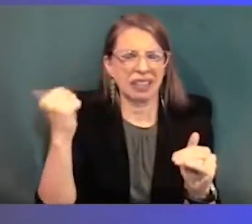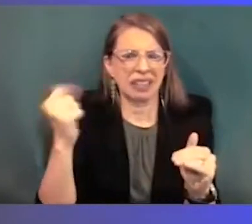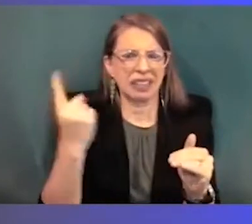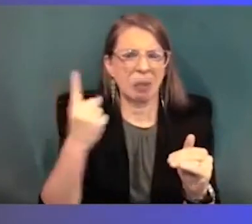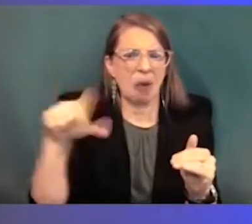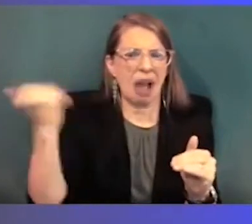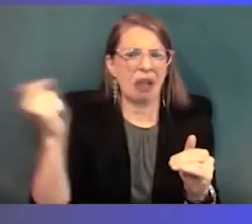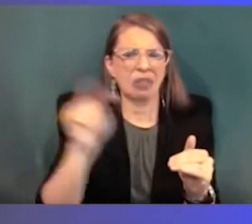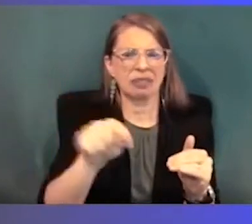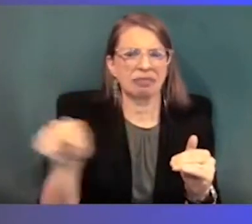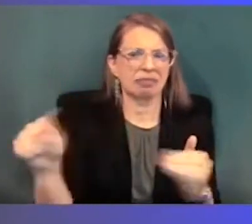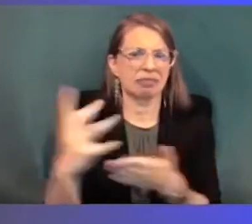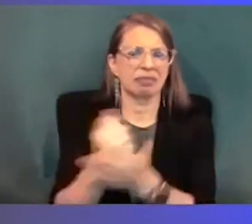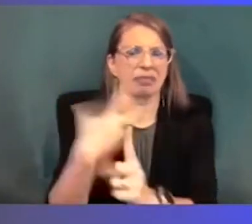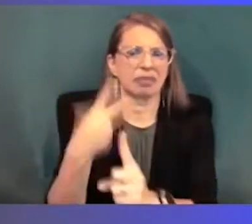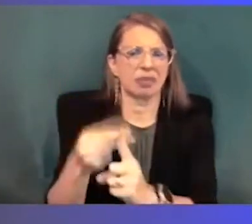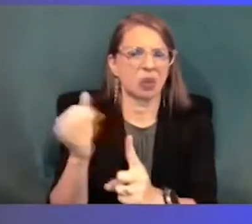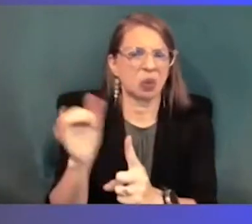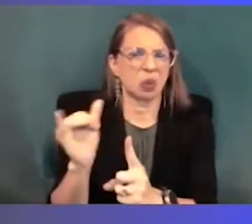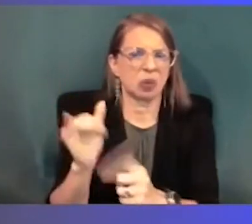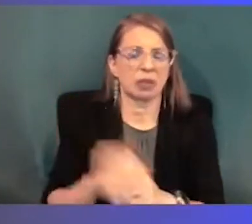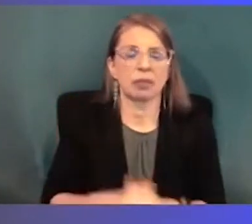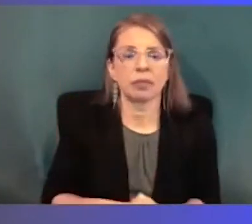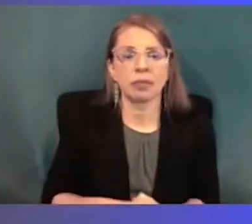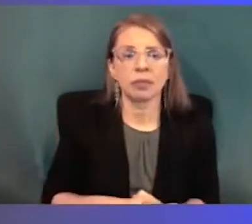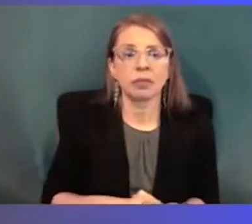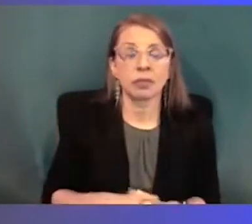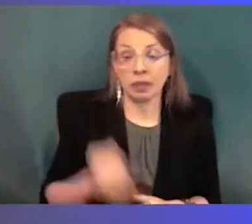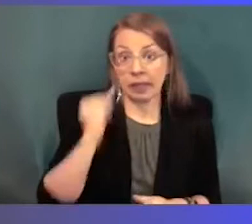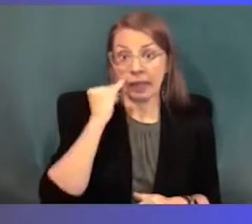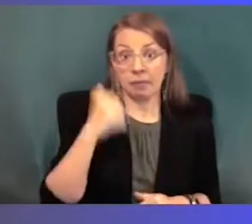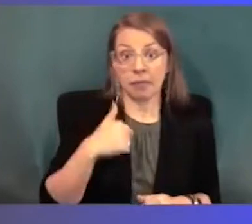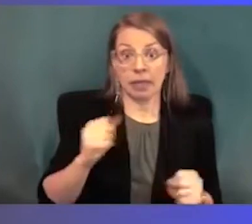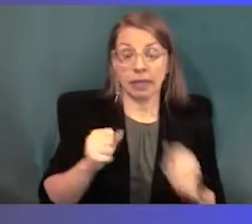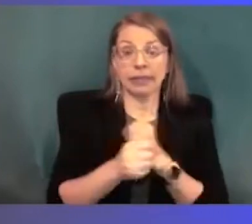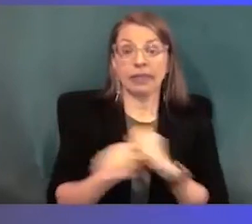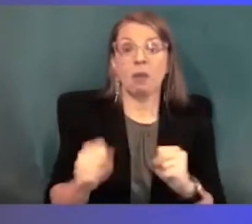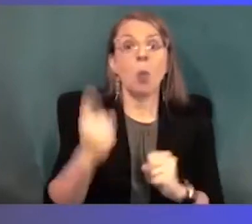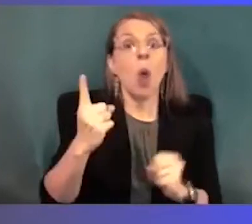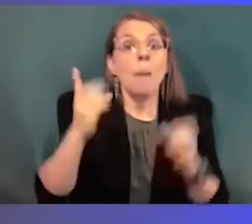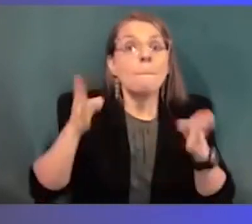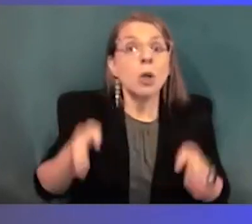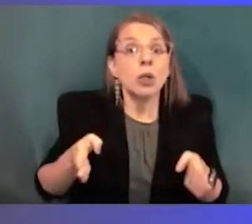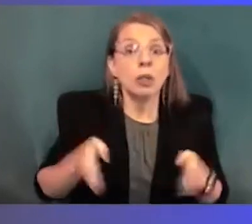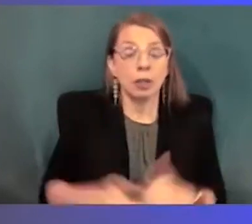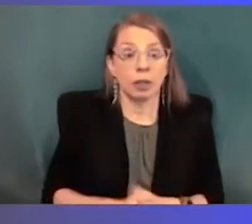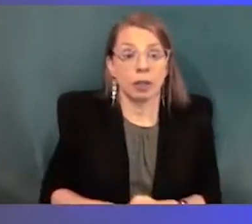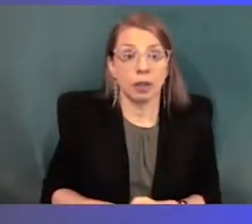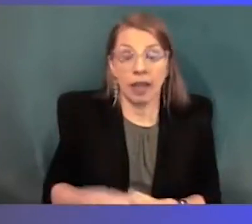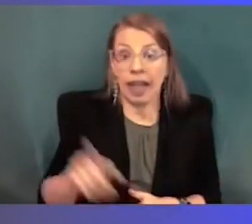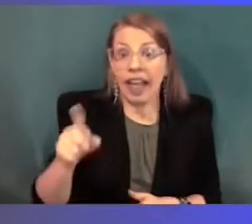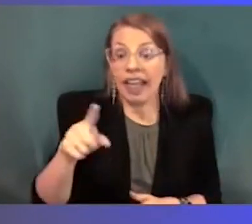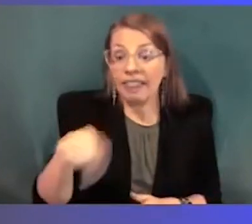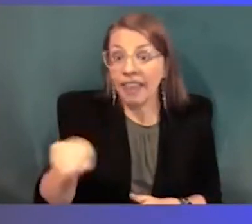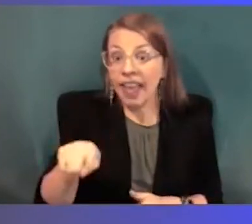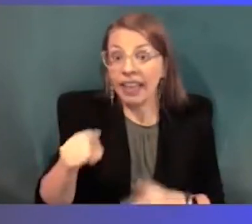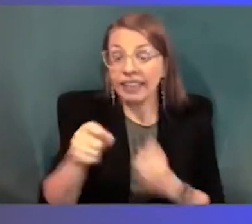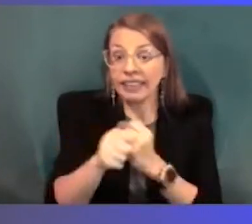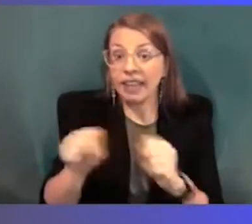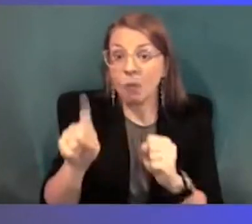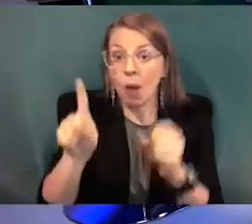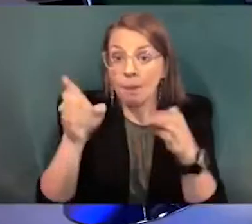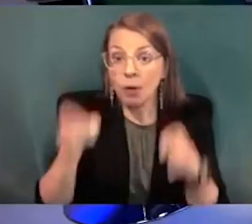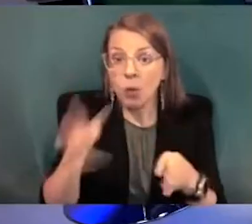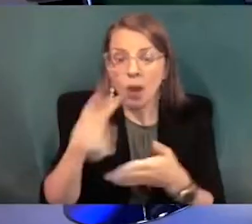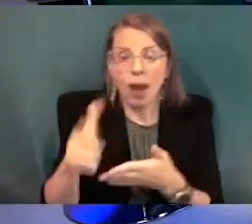that if I could save one person, and they save one person, it'll help us all. So,